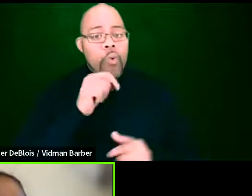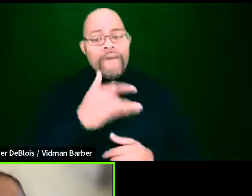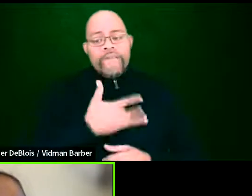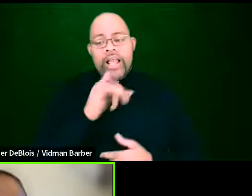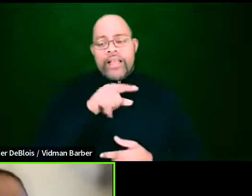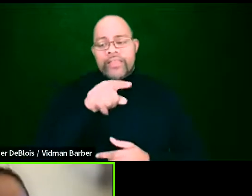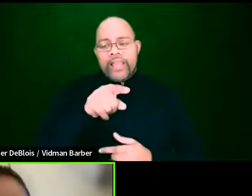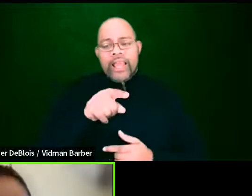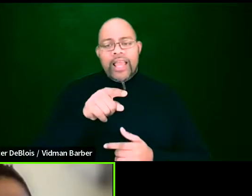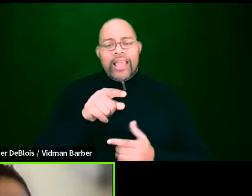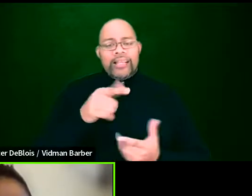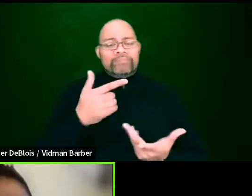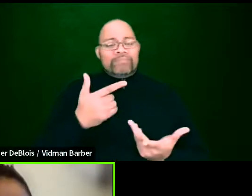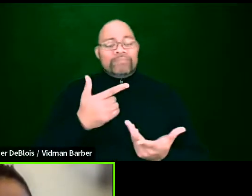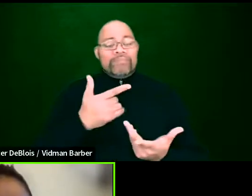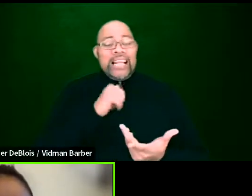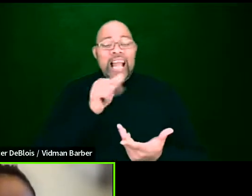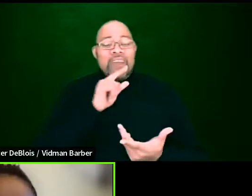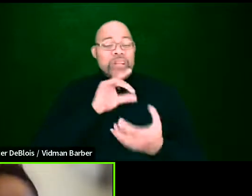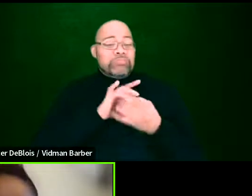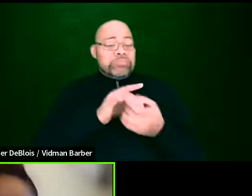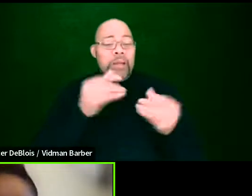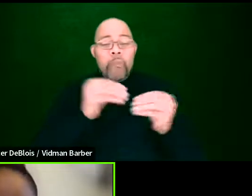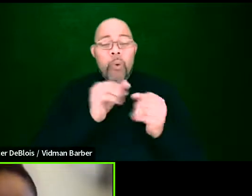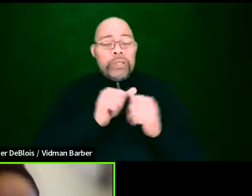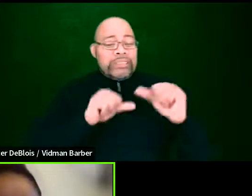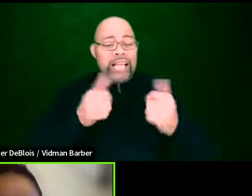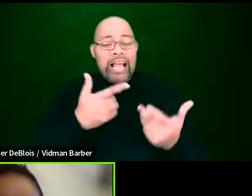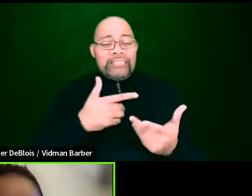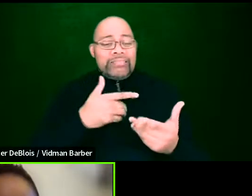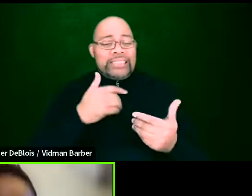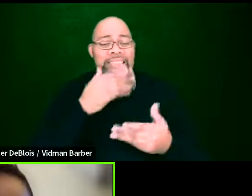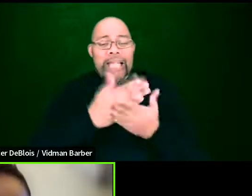they're falling out of love with science? Do you have any advice?